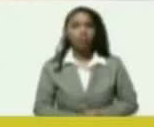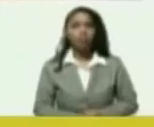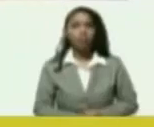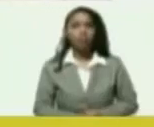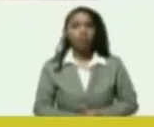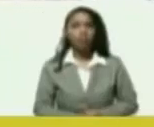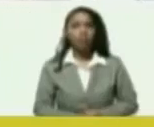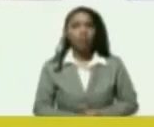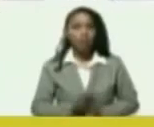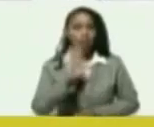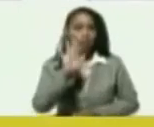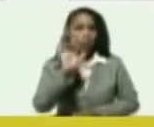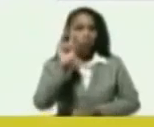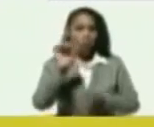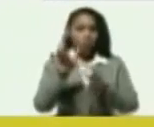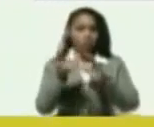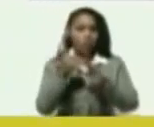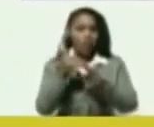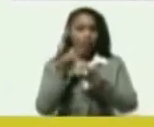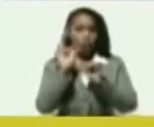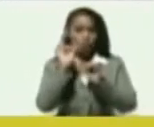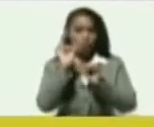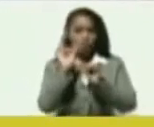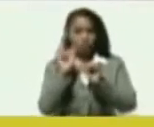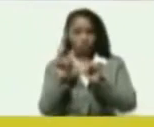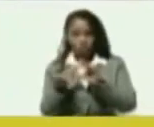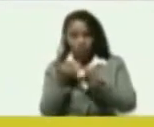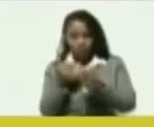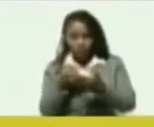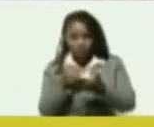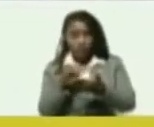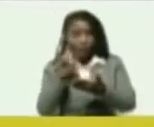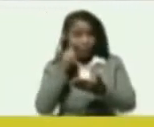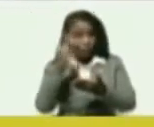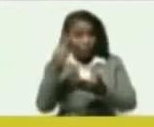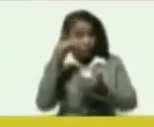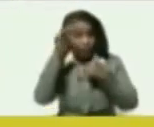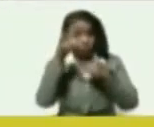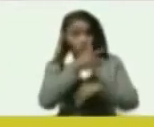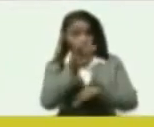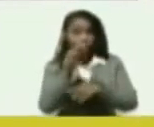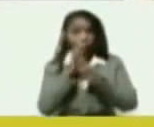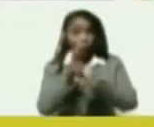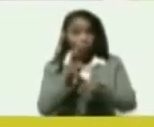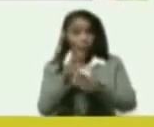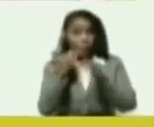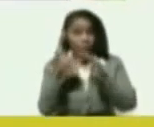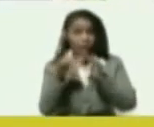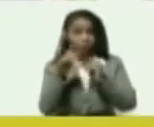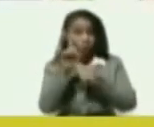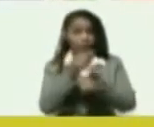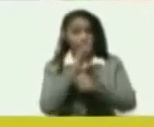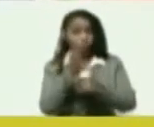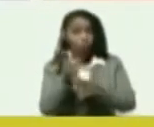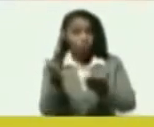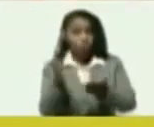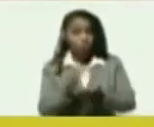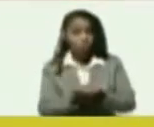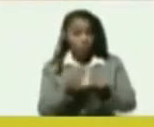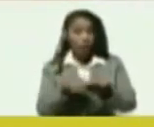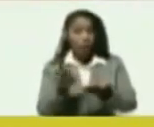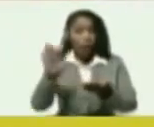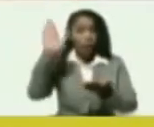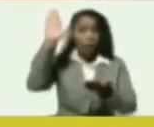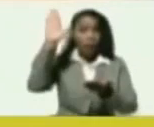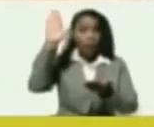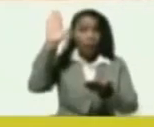Déjame ver qué mensaje tengo por aquí. Let me see what messages I have here. ¿Ustedes responden los mensajes? Do you answer the messages? Levante la